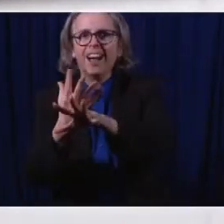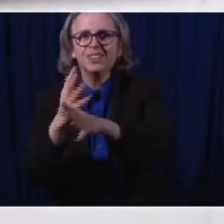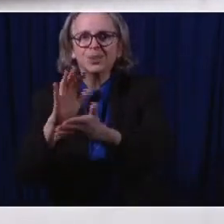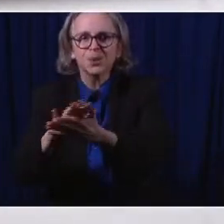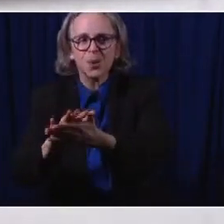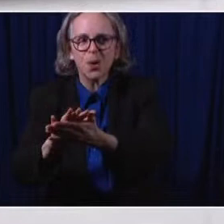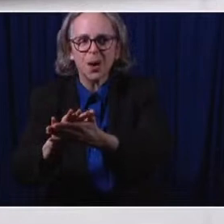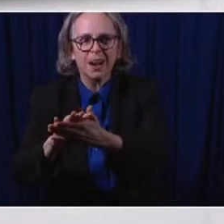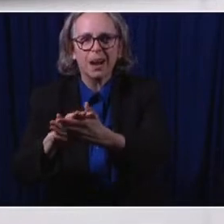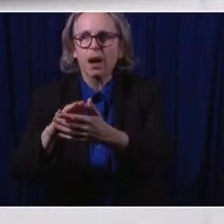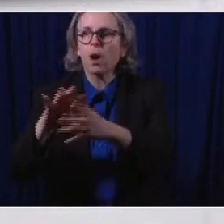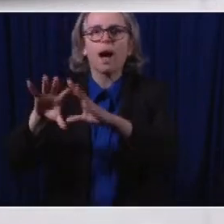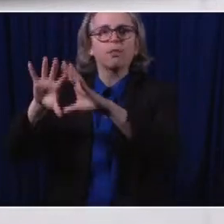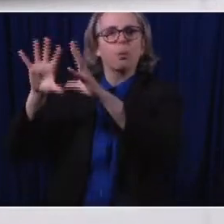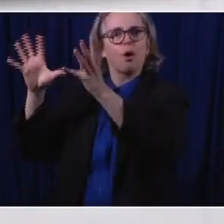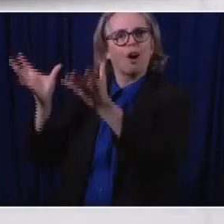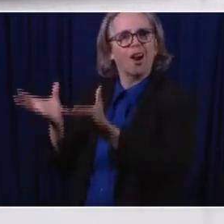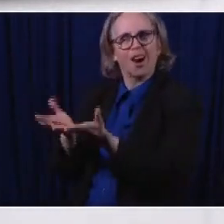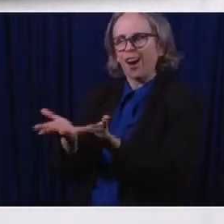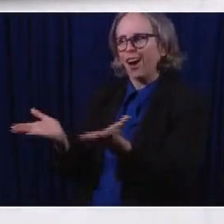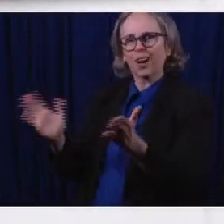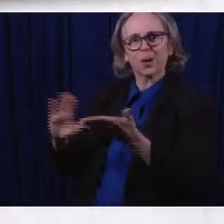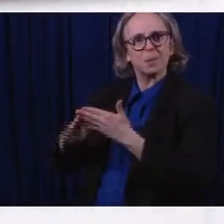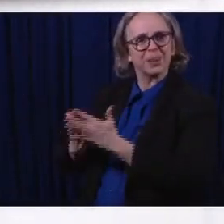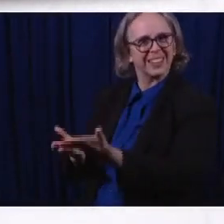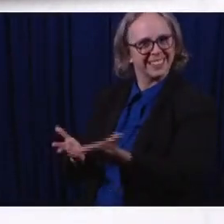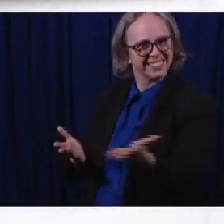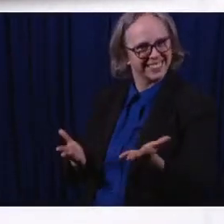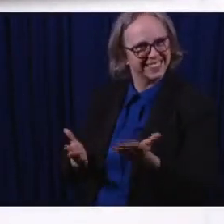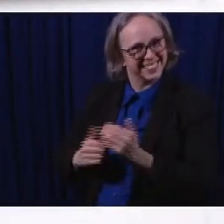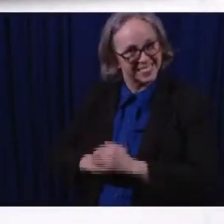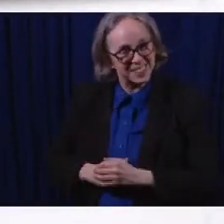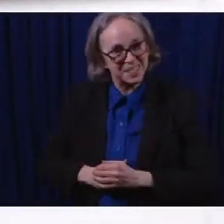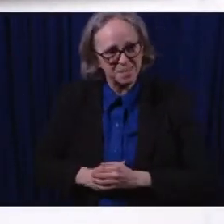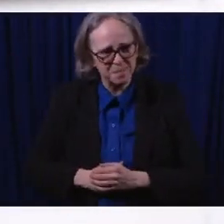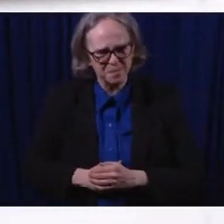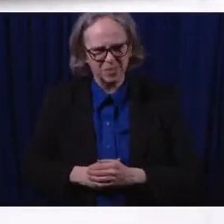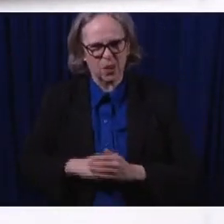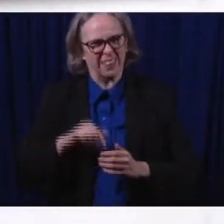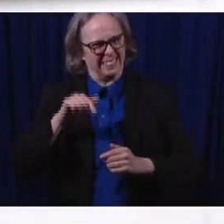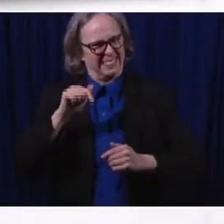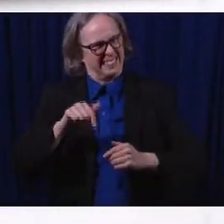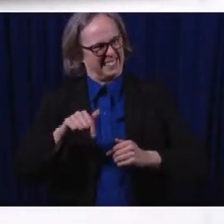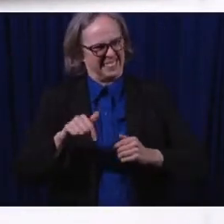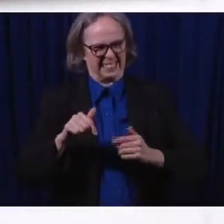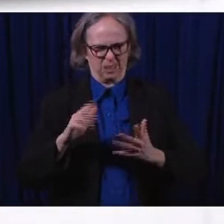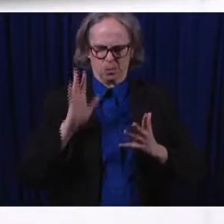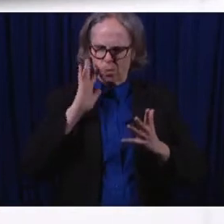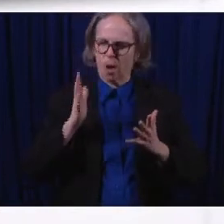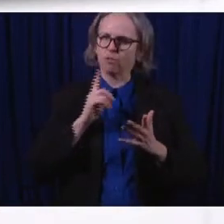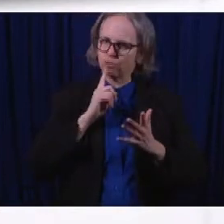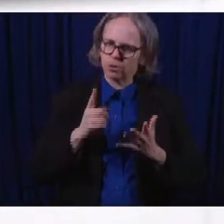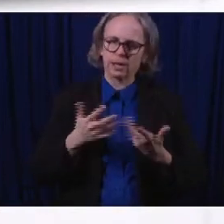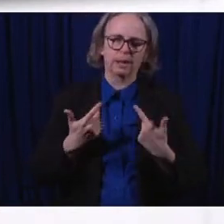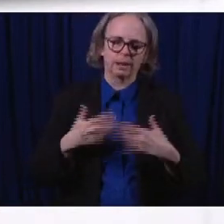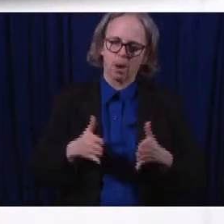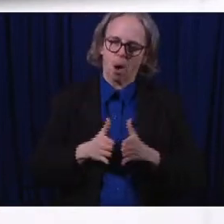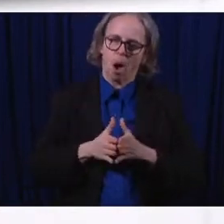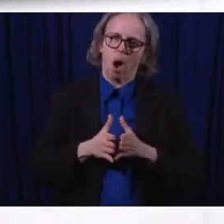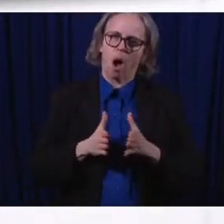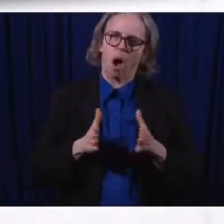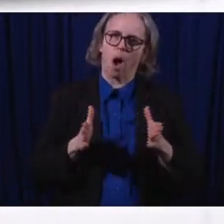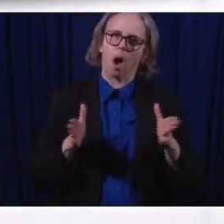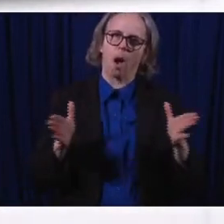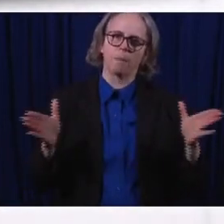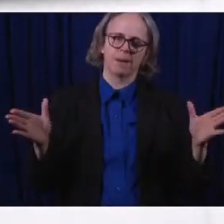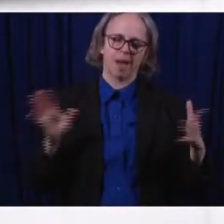off the infrastructure we created in this particular situation with the schools to extend those services.